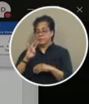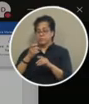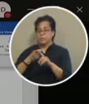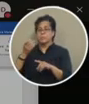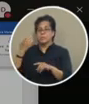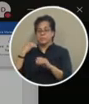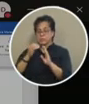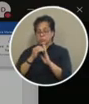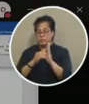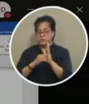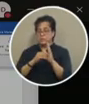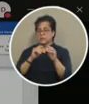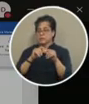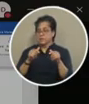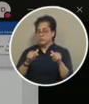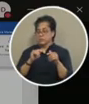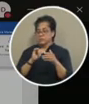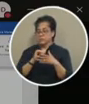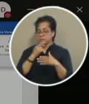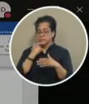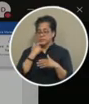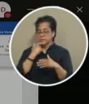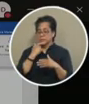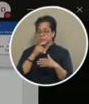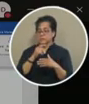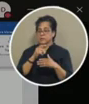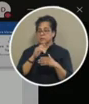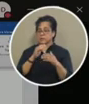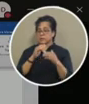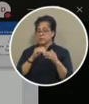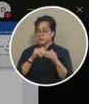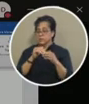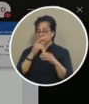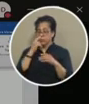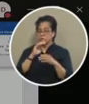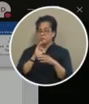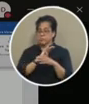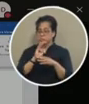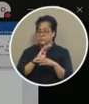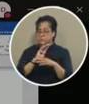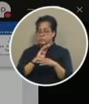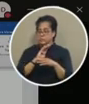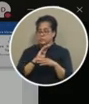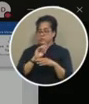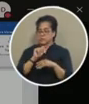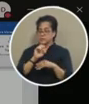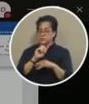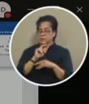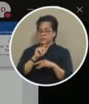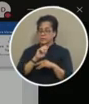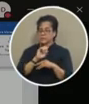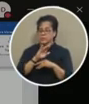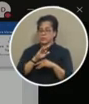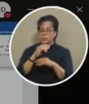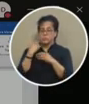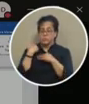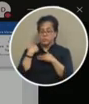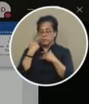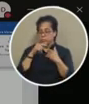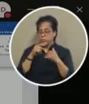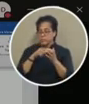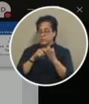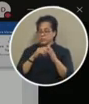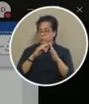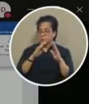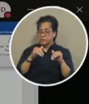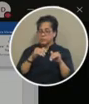ordinance. So the language in red would state residents and commercial tenants are responsible for paying the respective utility,